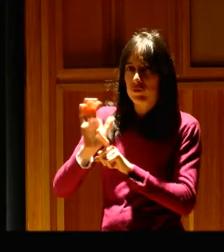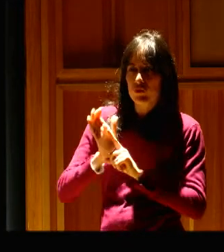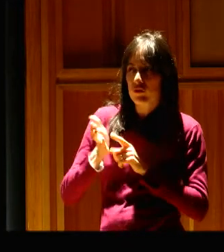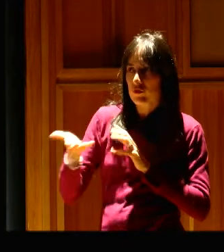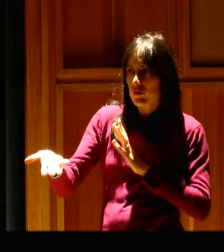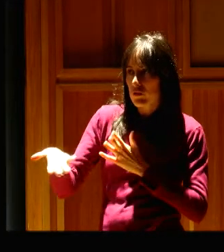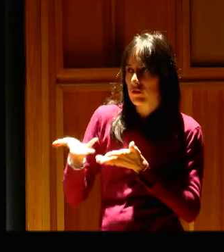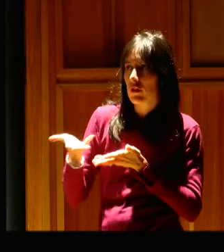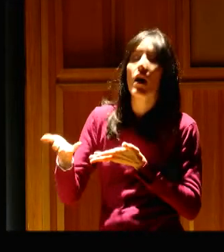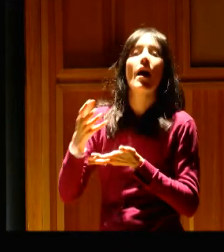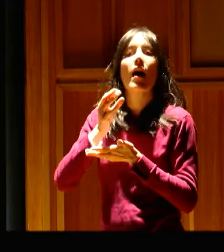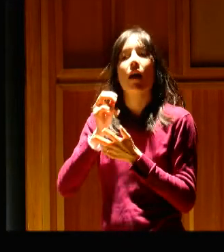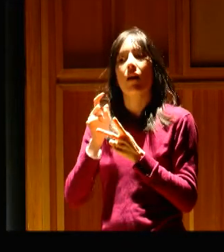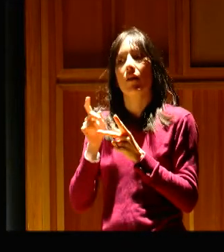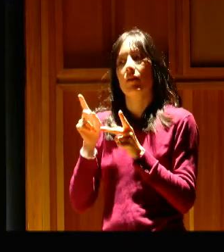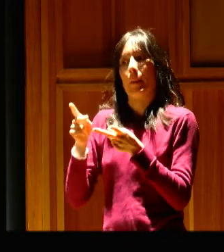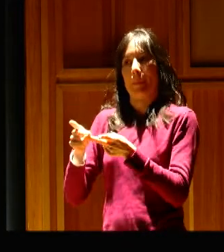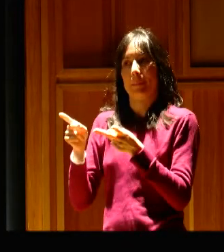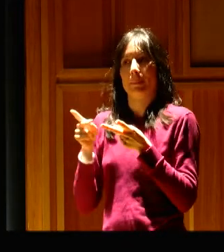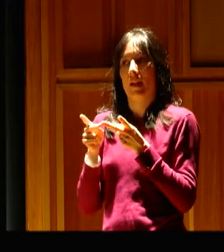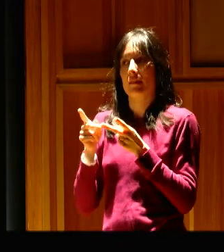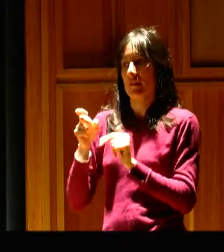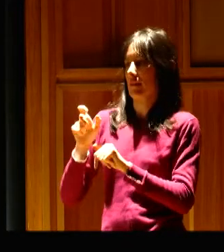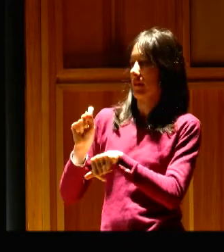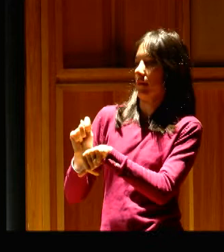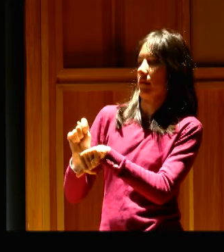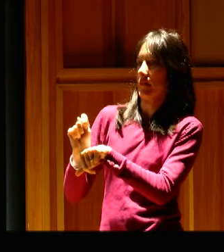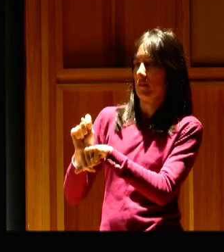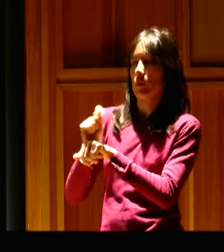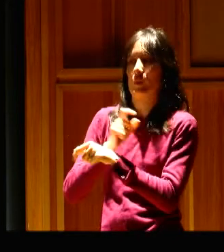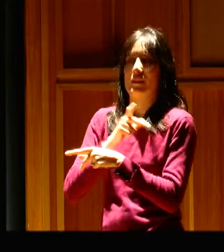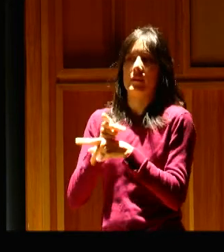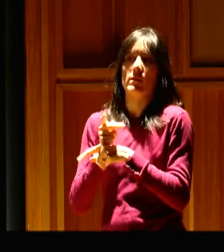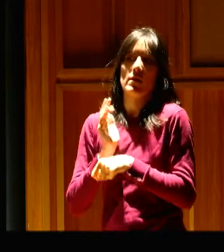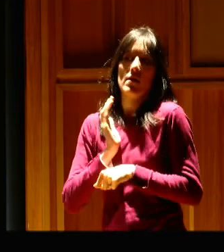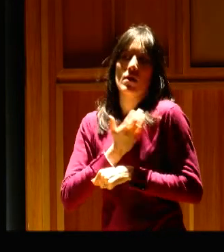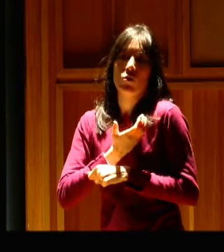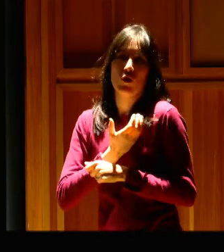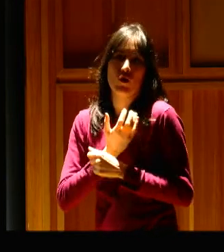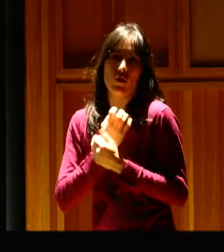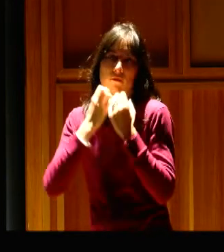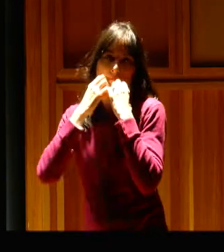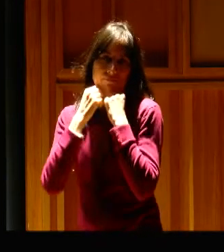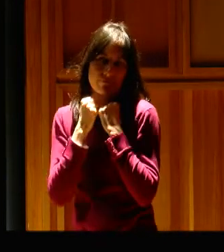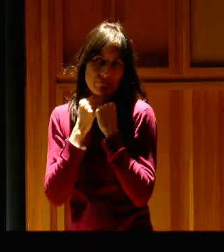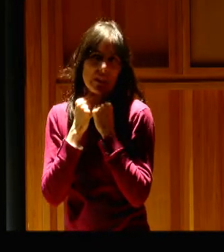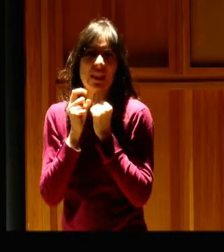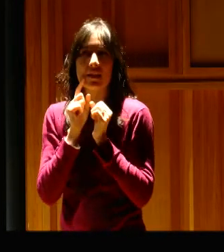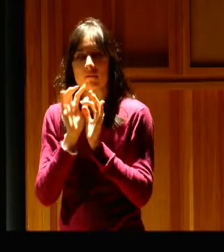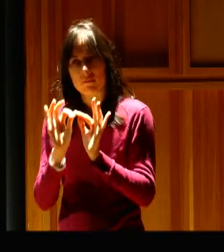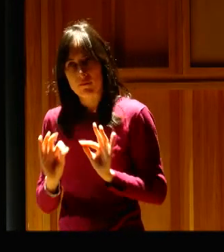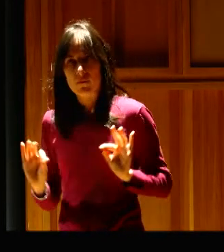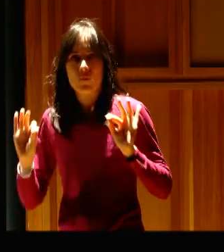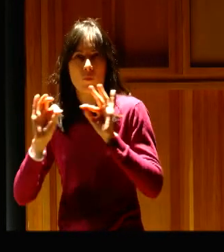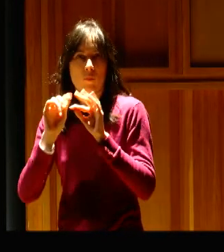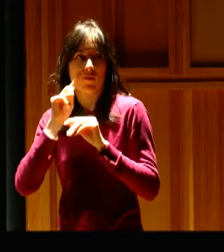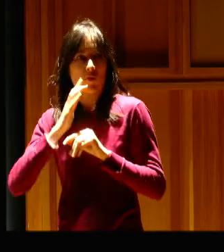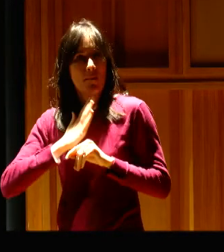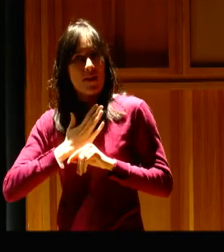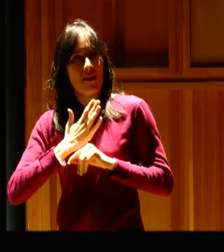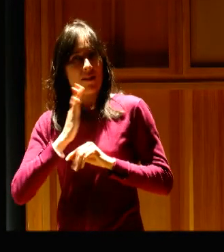those physical spaces to retain our cultural heritage, were key to my family's